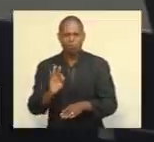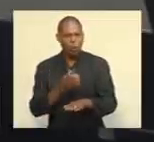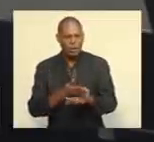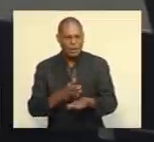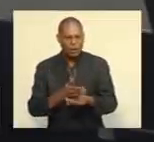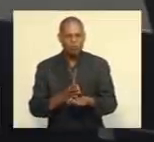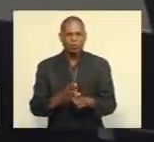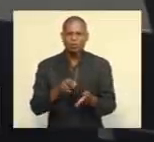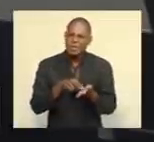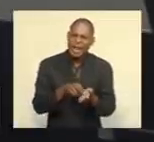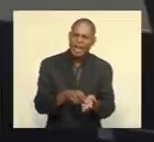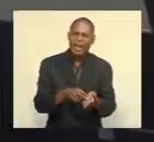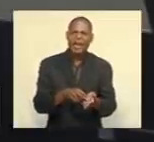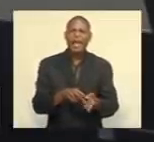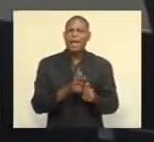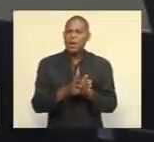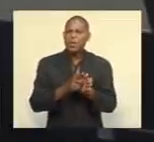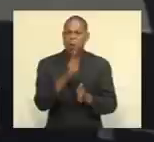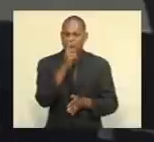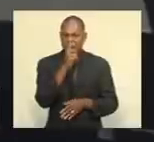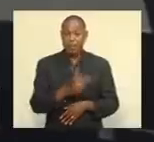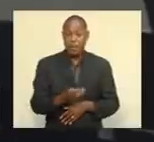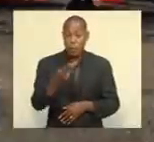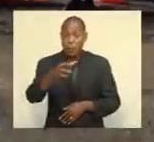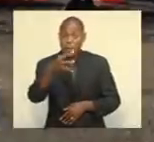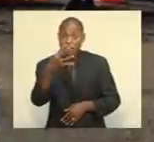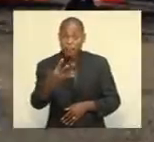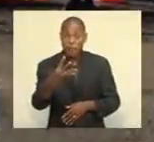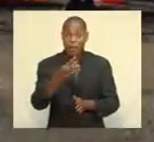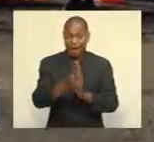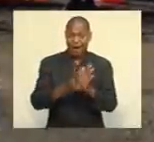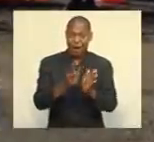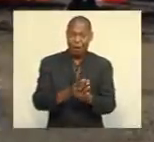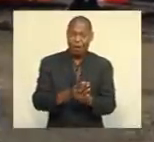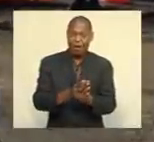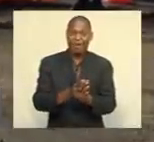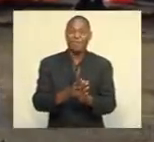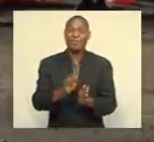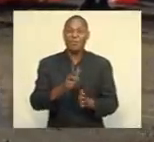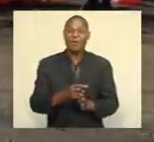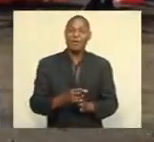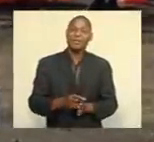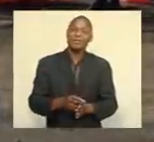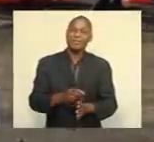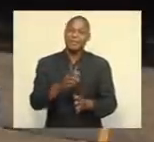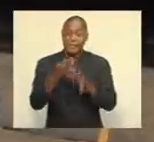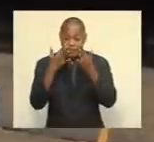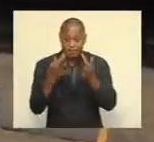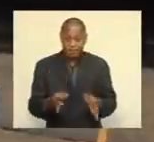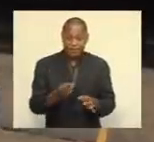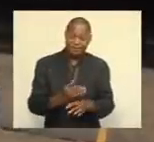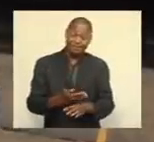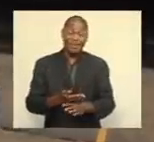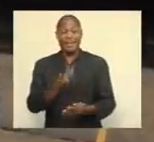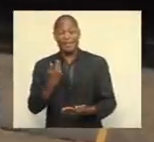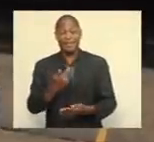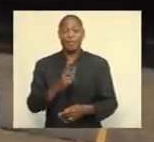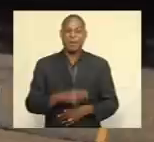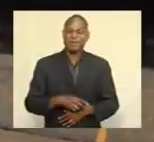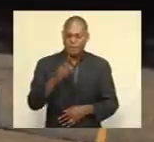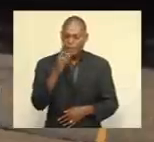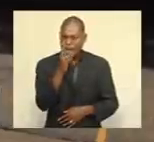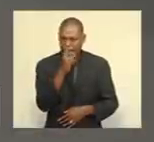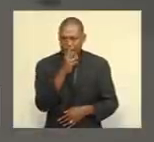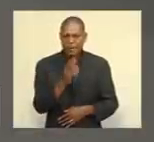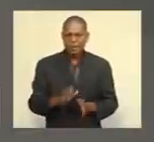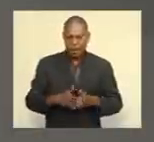Lautoka, but now with the 24-hour curfew lifted and reverted to 11 p.m. until 4 a.m., Fijians will be able